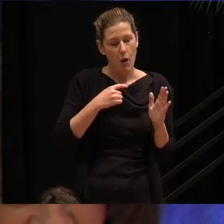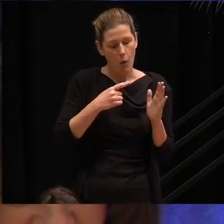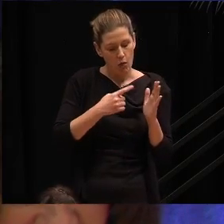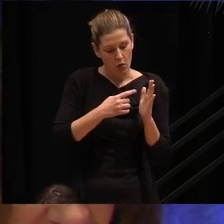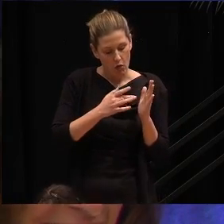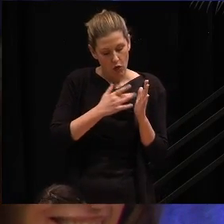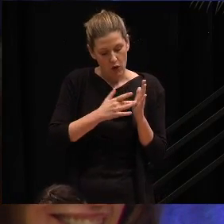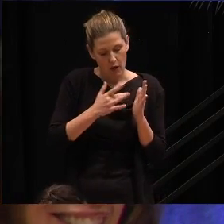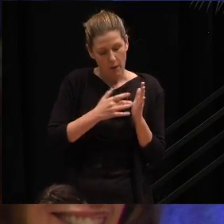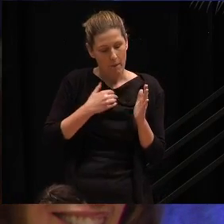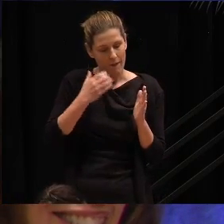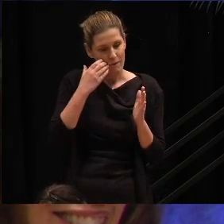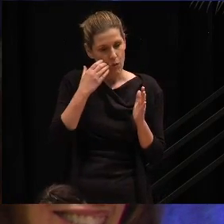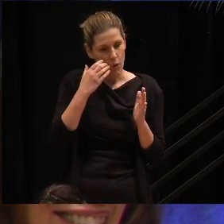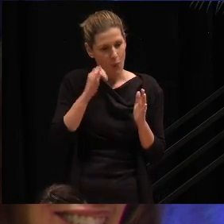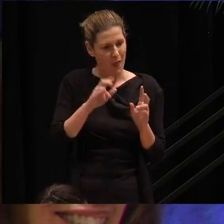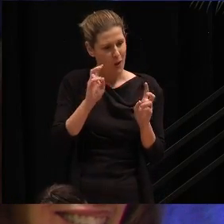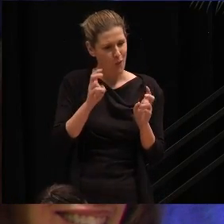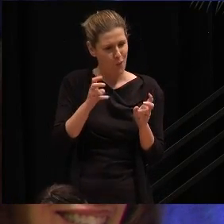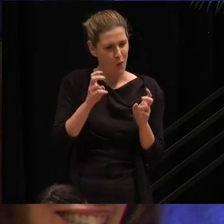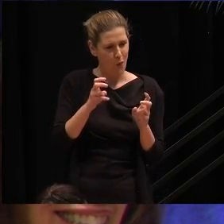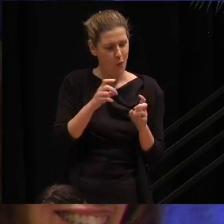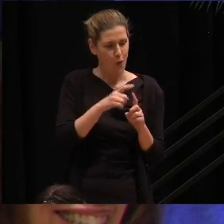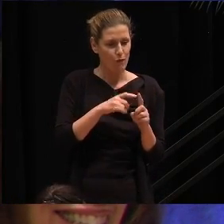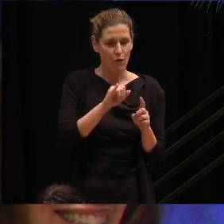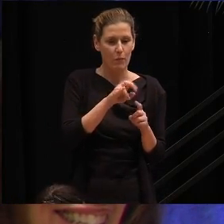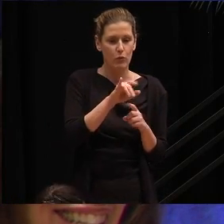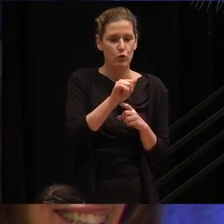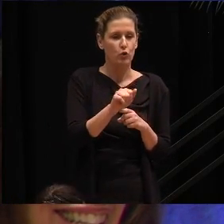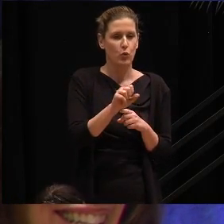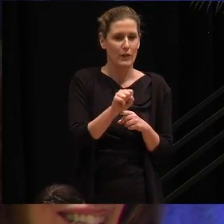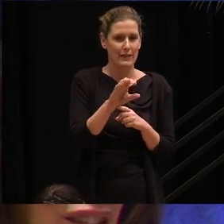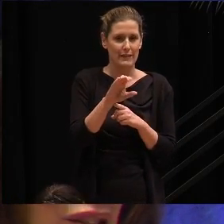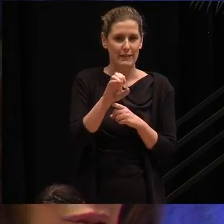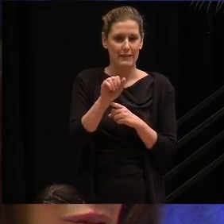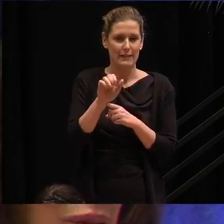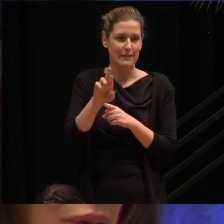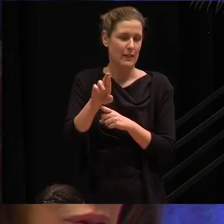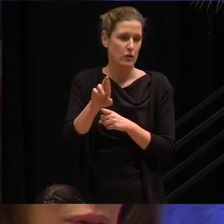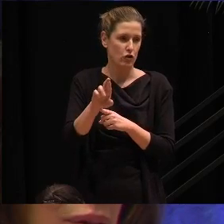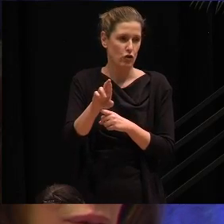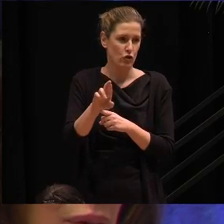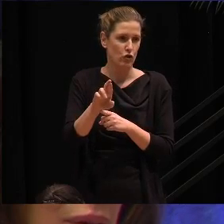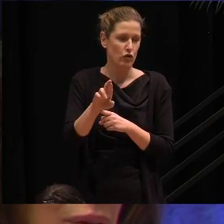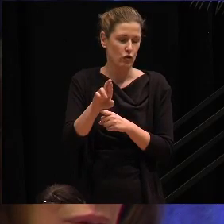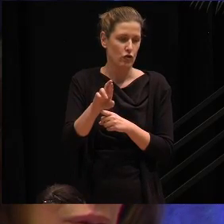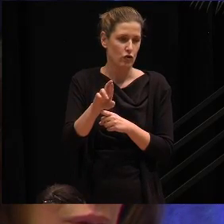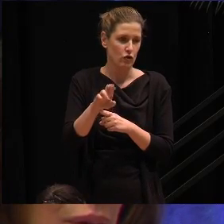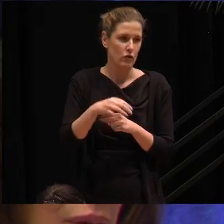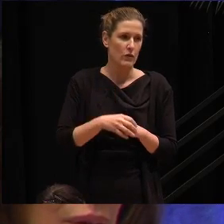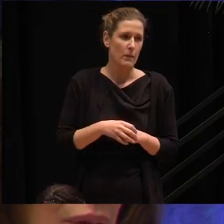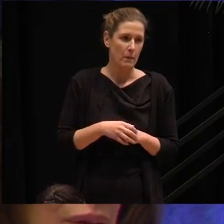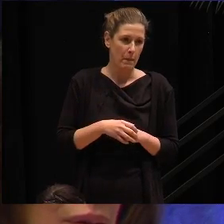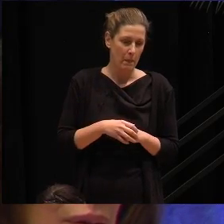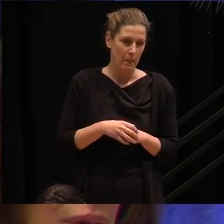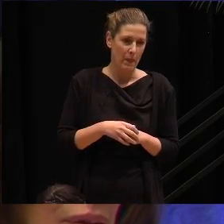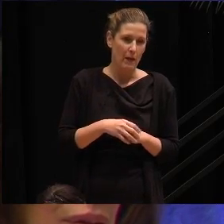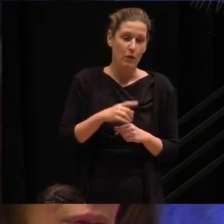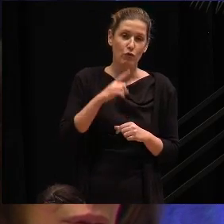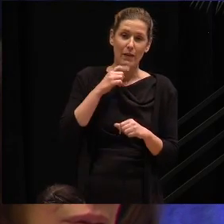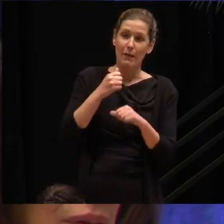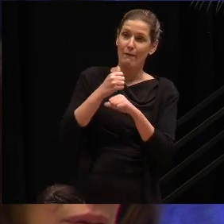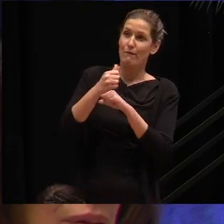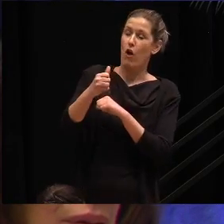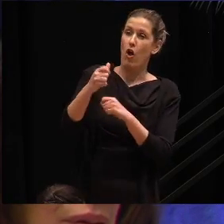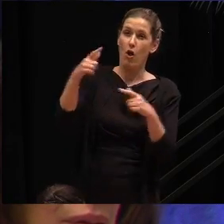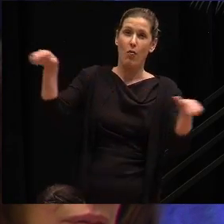smartphone the quote from Julius Caesar, Shakespeare's Julius Caesar, "The fault, dear Brutus, is not in the stars, it's in ourselves." And